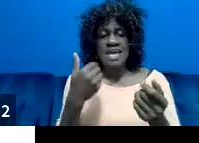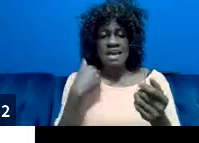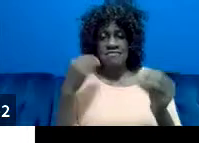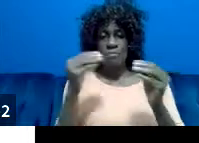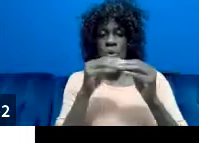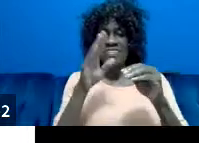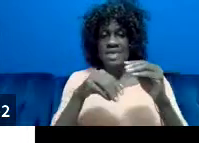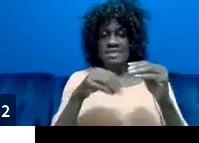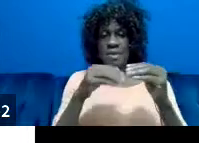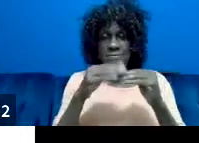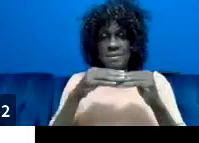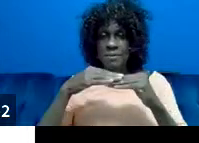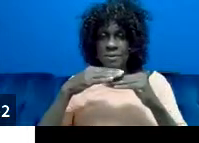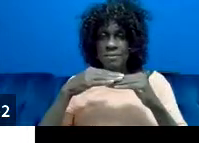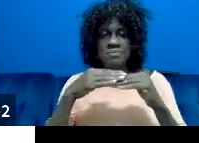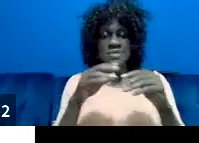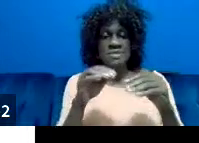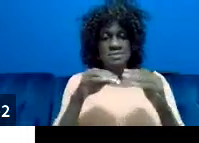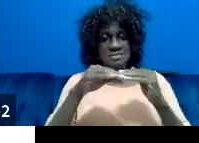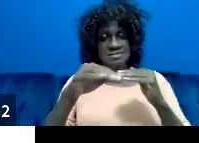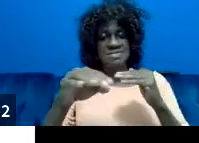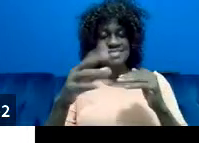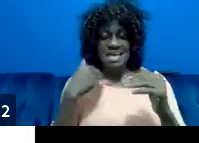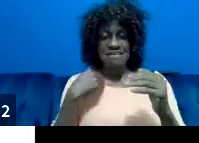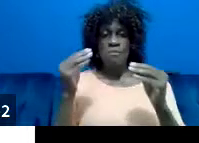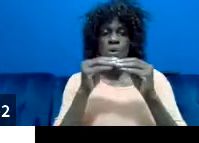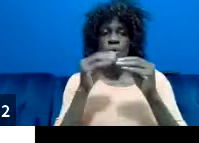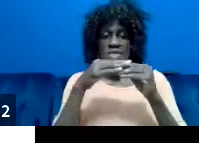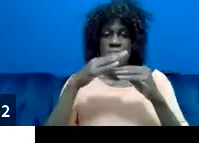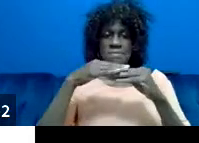minimum, surfaces that meet more than the minimum.